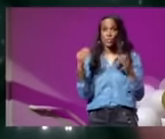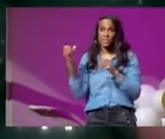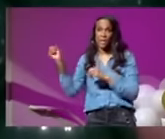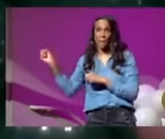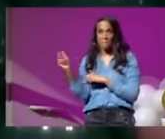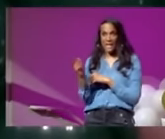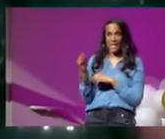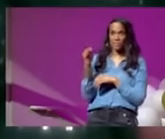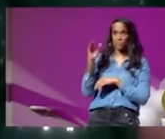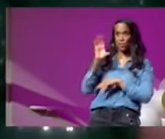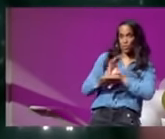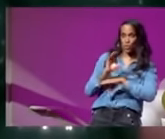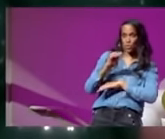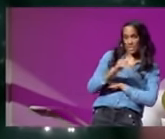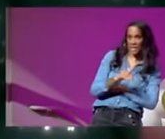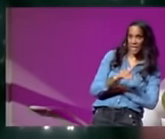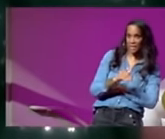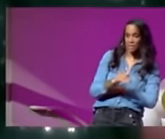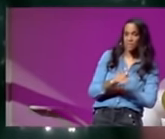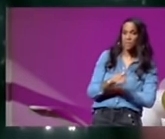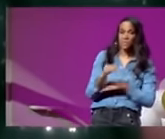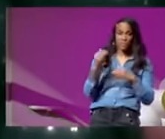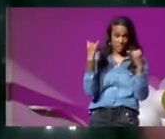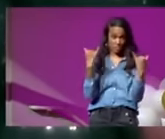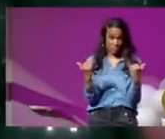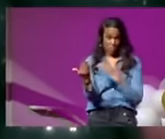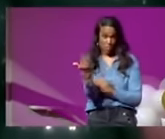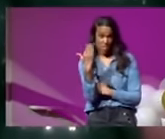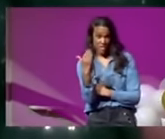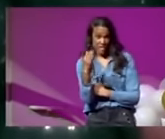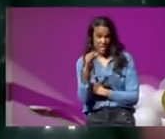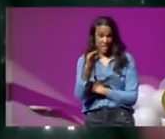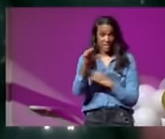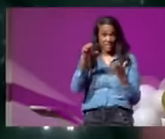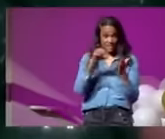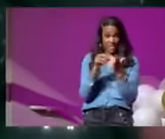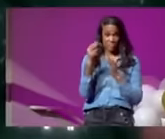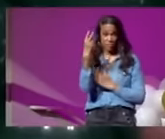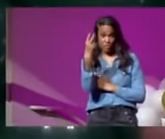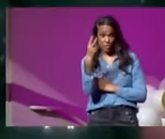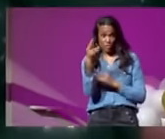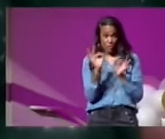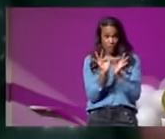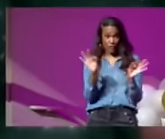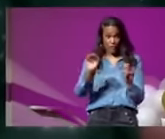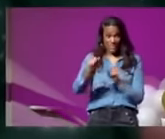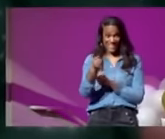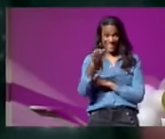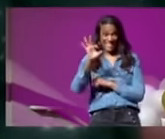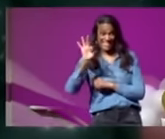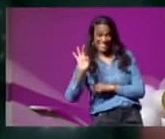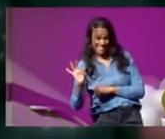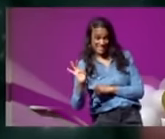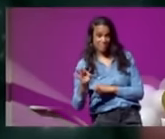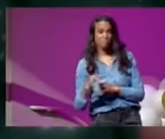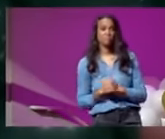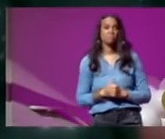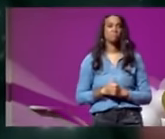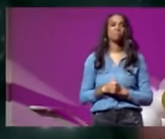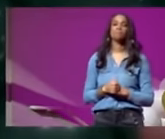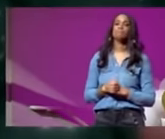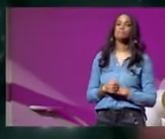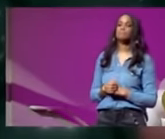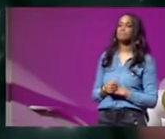tonight. So Matthew chapter 2, beginning at verse 19, it reads from the New International